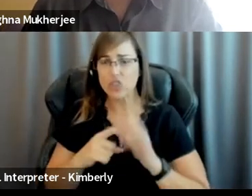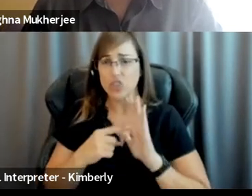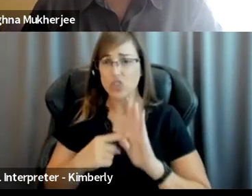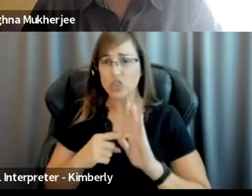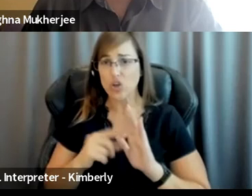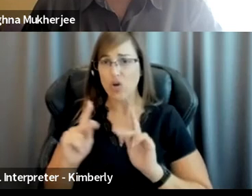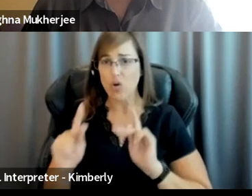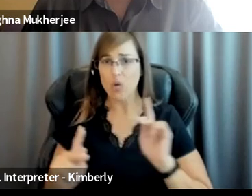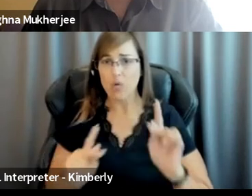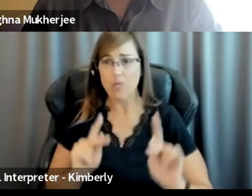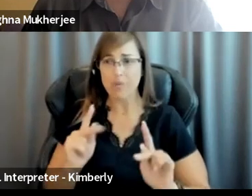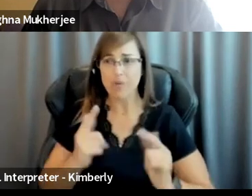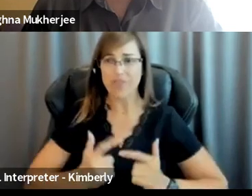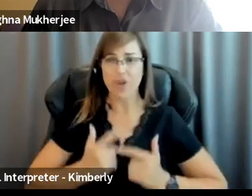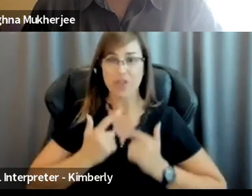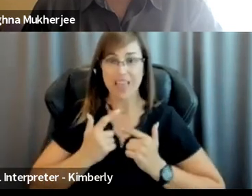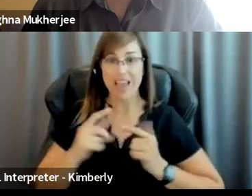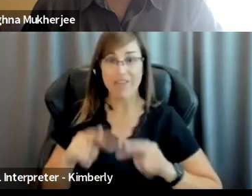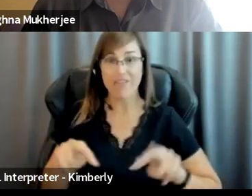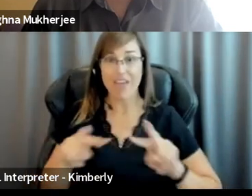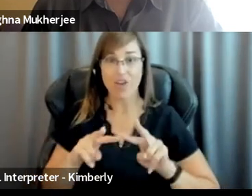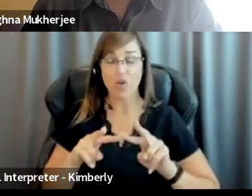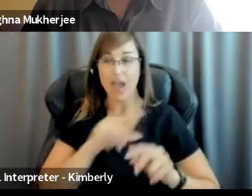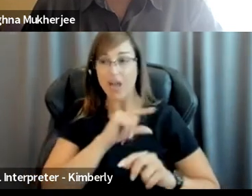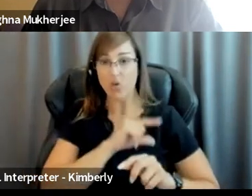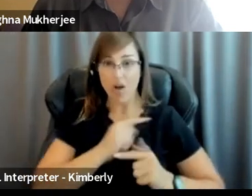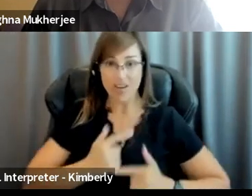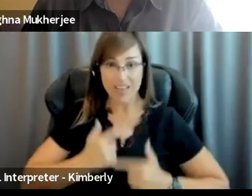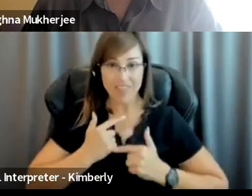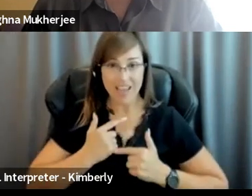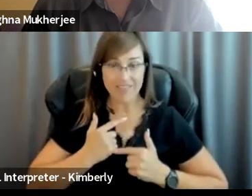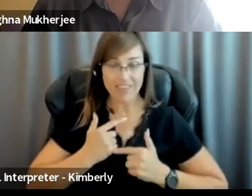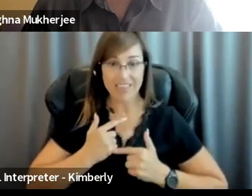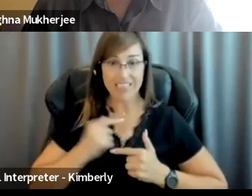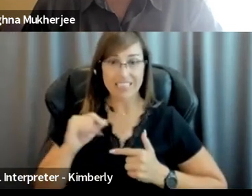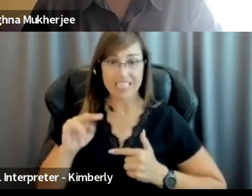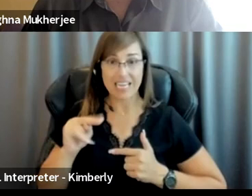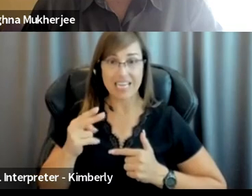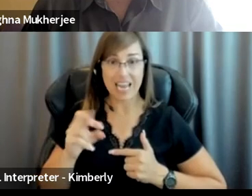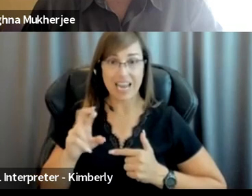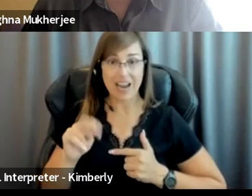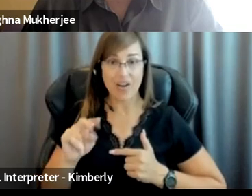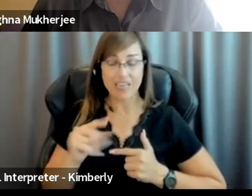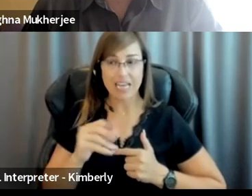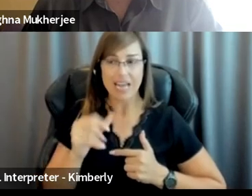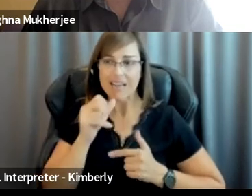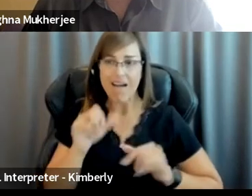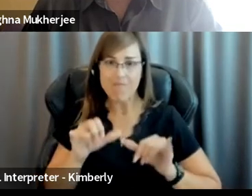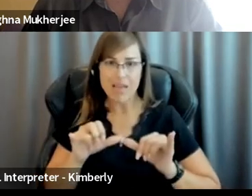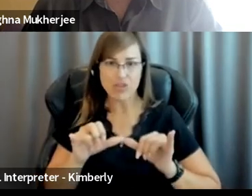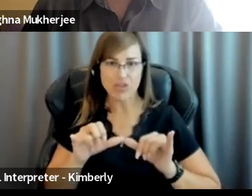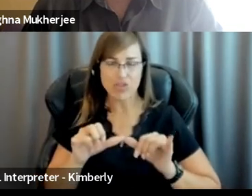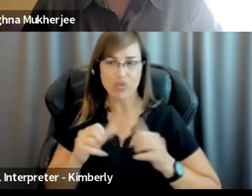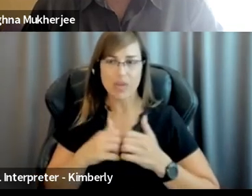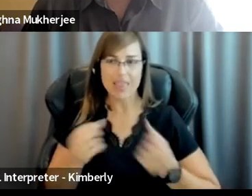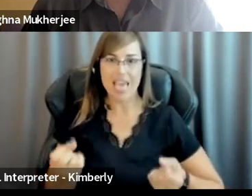people's life value and their quality of life is inherent and isn't measured by